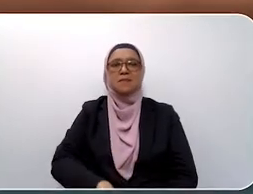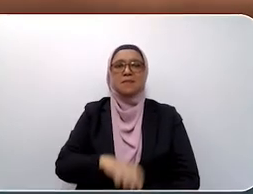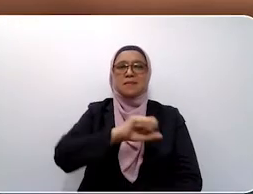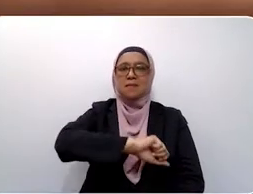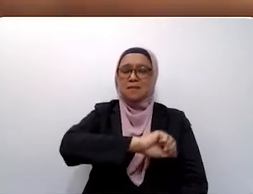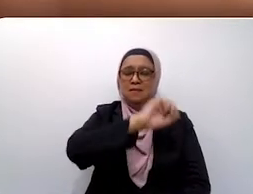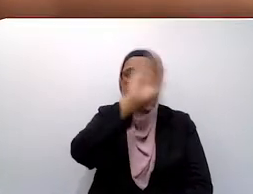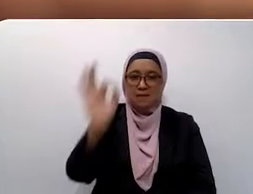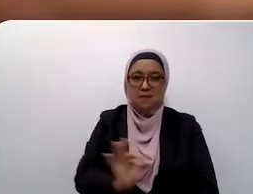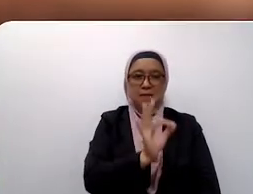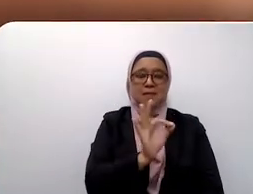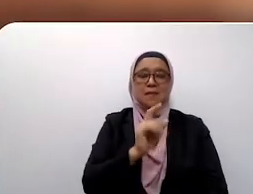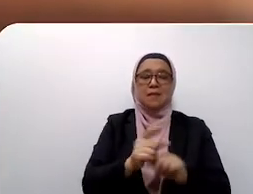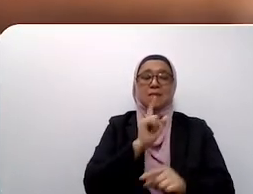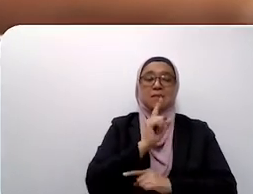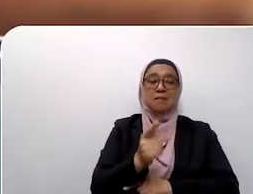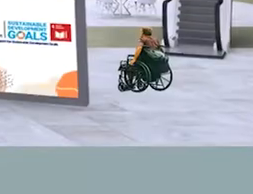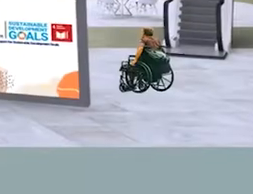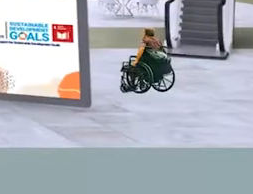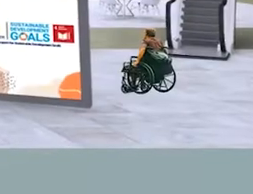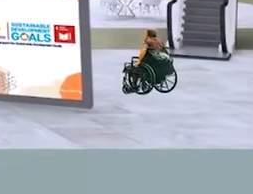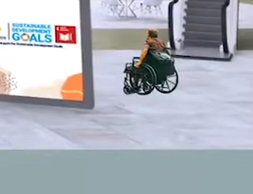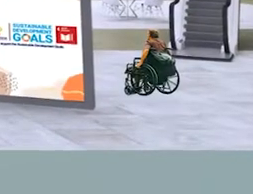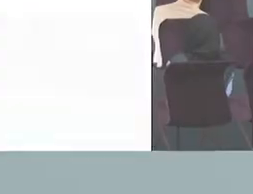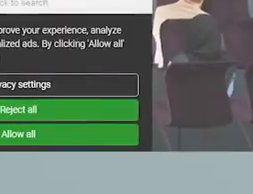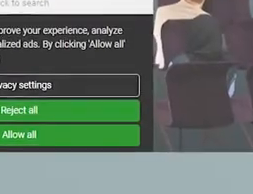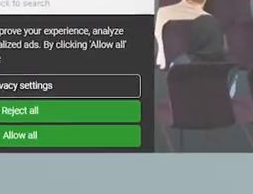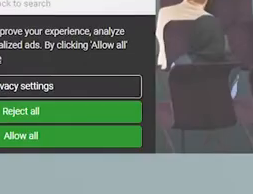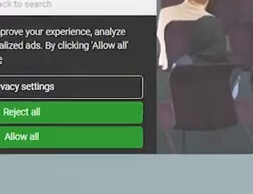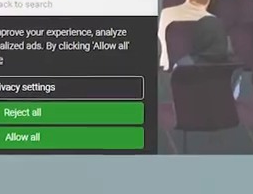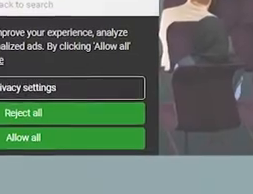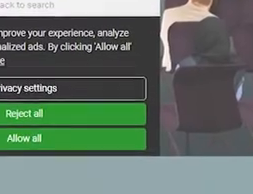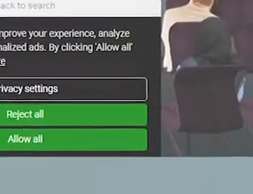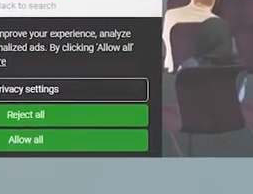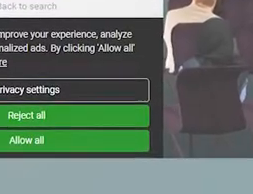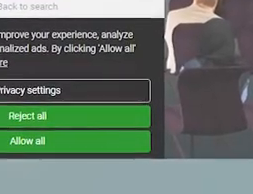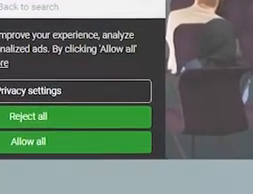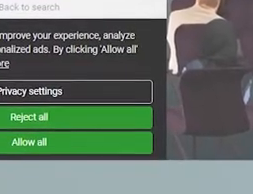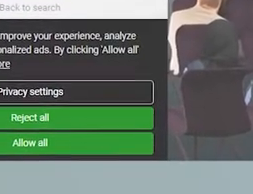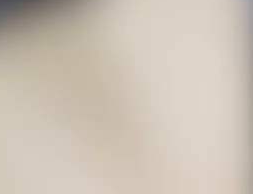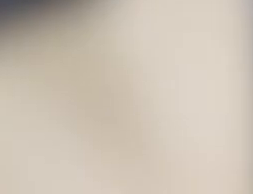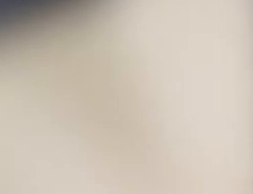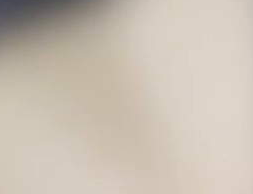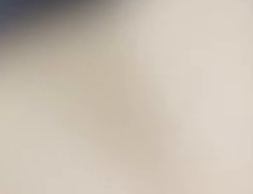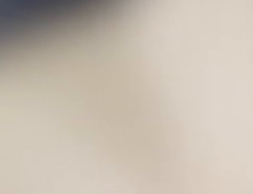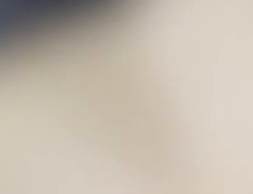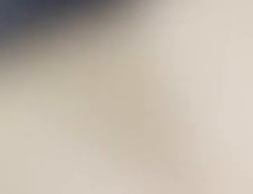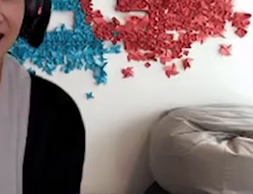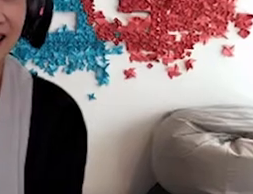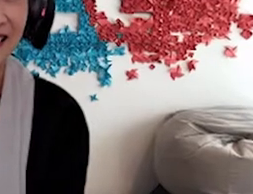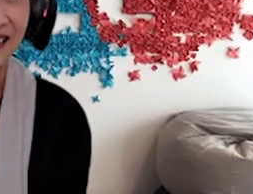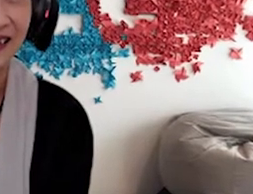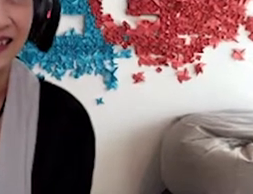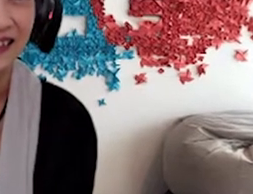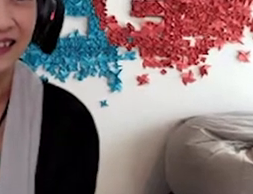will try in our best capacity and put in our best effort in uplifting the inclusive